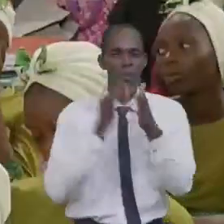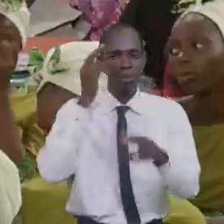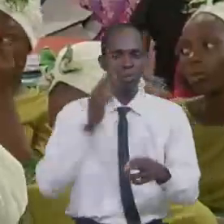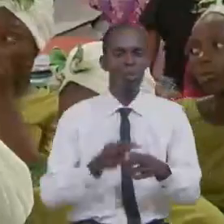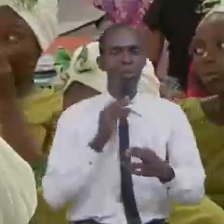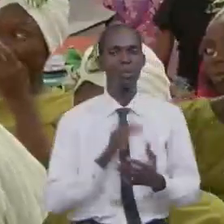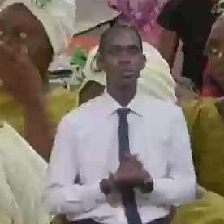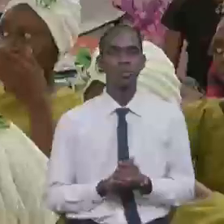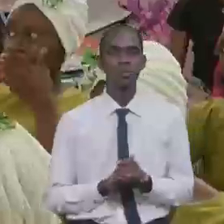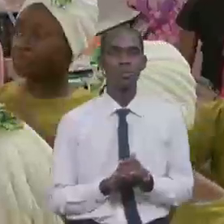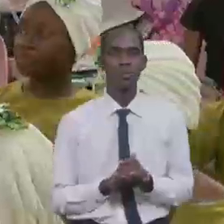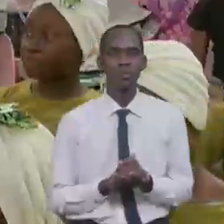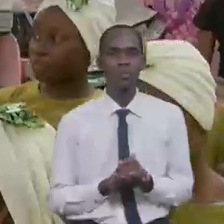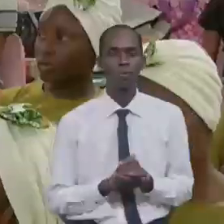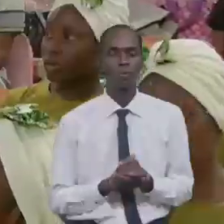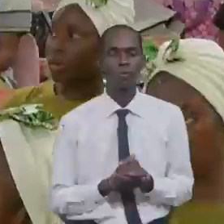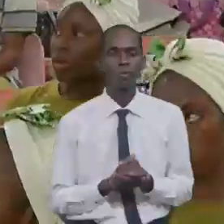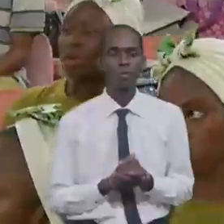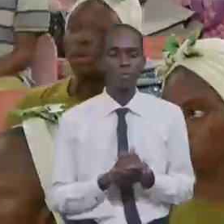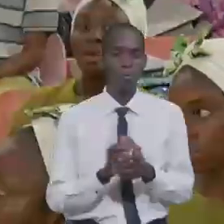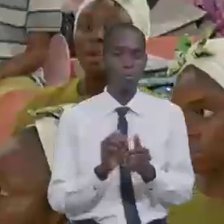name. Yeah. Pursuing a